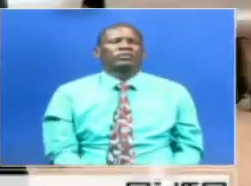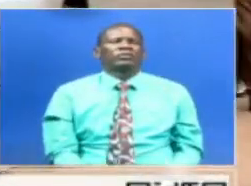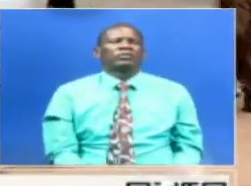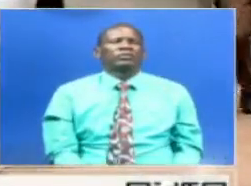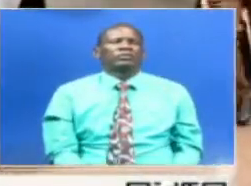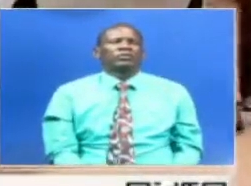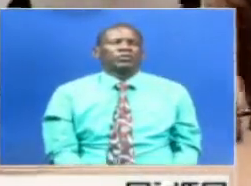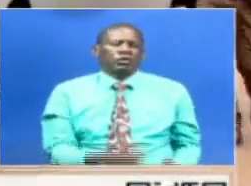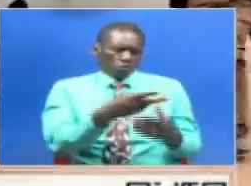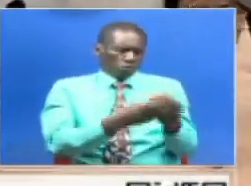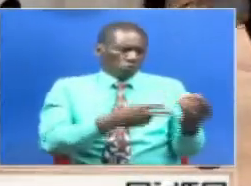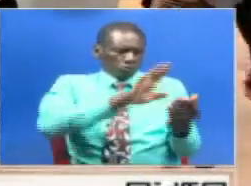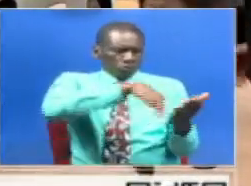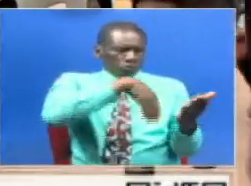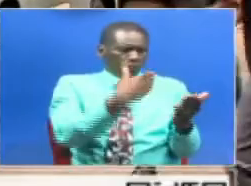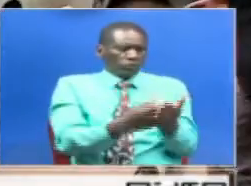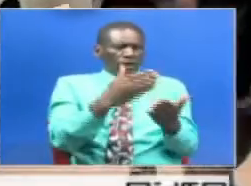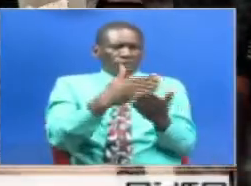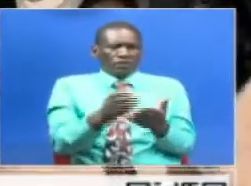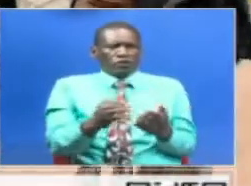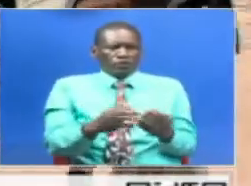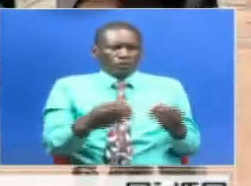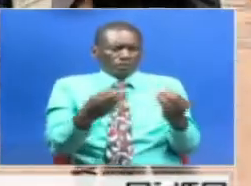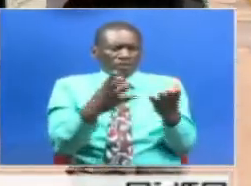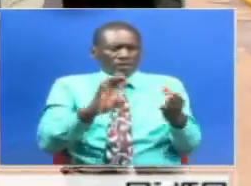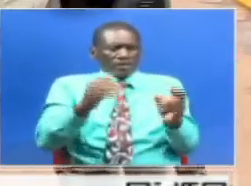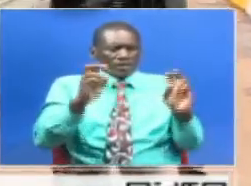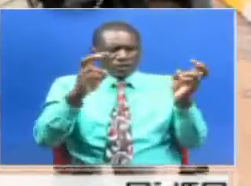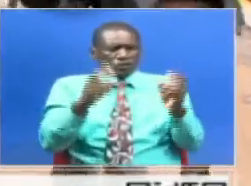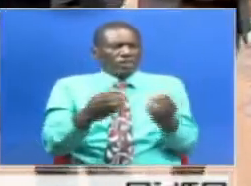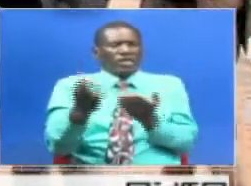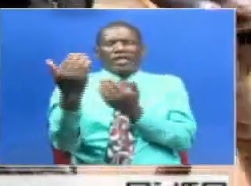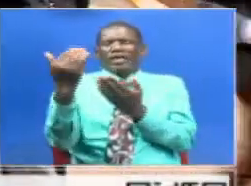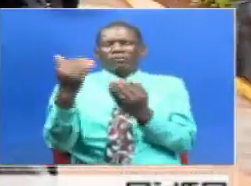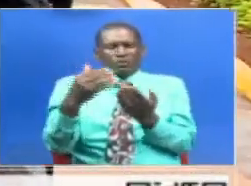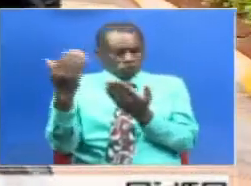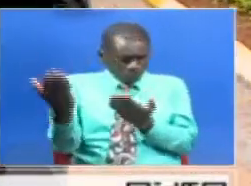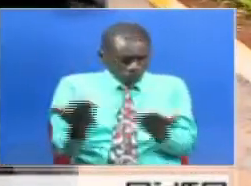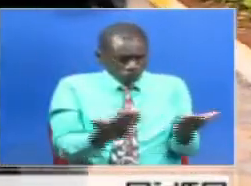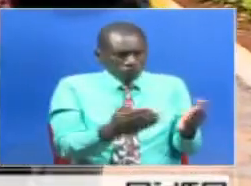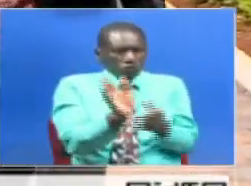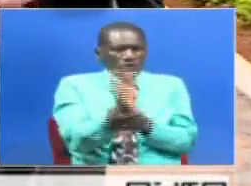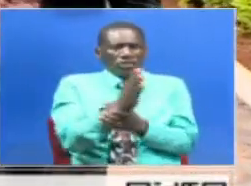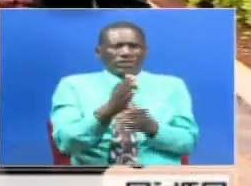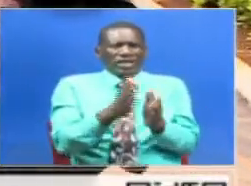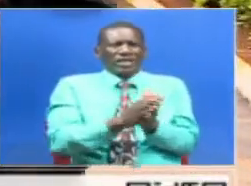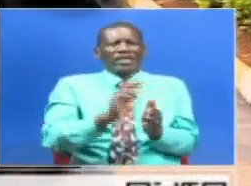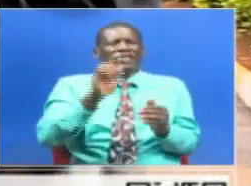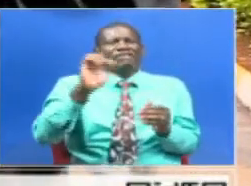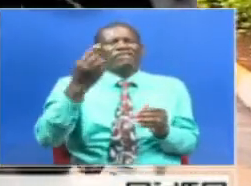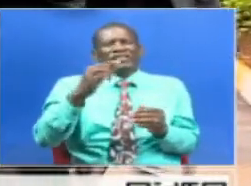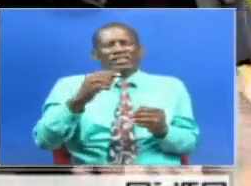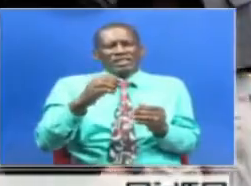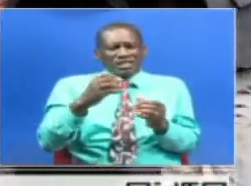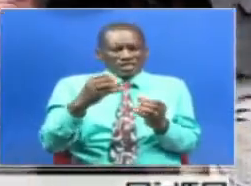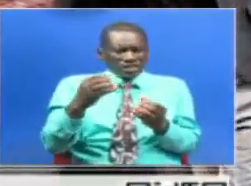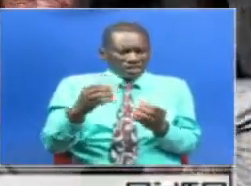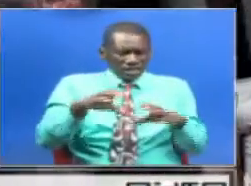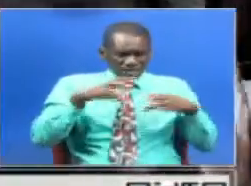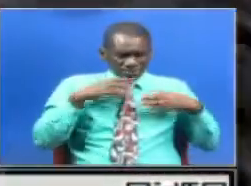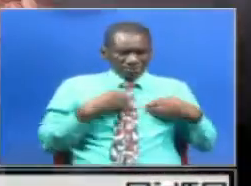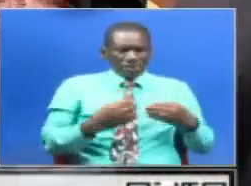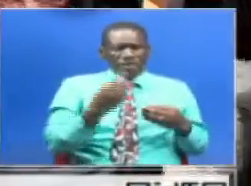The two proposals are part of an array of other issues expected to be tabled on Thursday, and Kenya Kwanza's reception of the two will